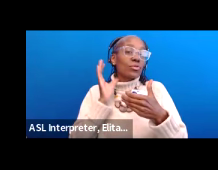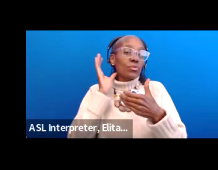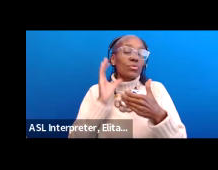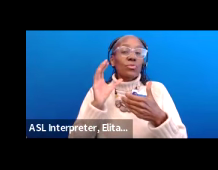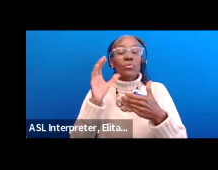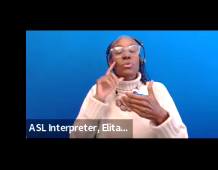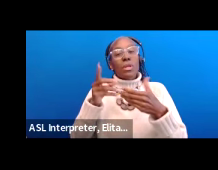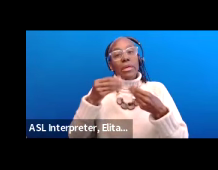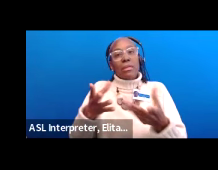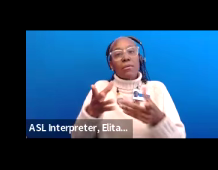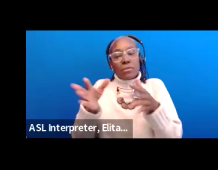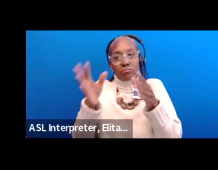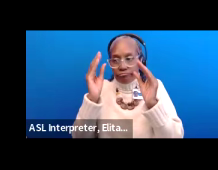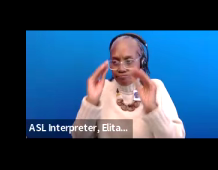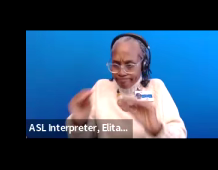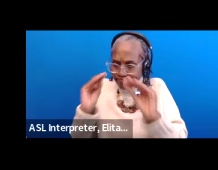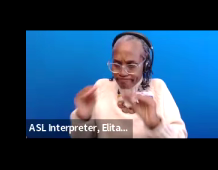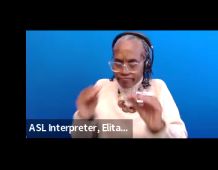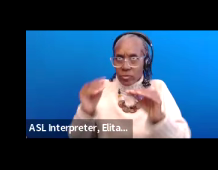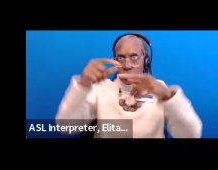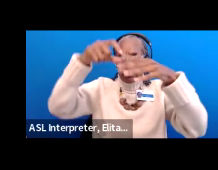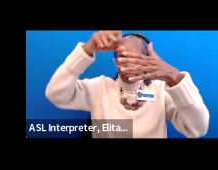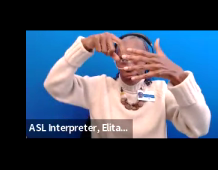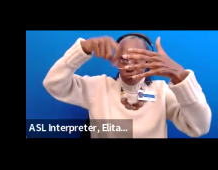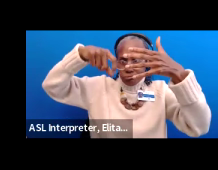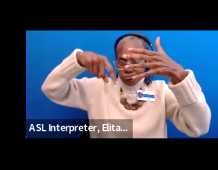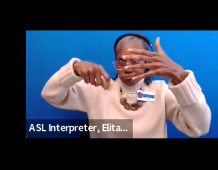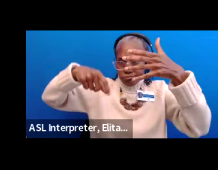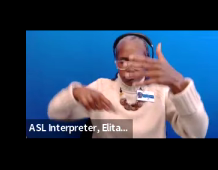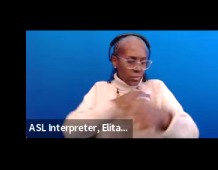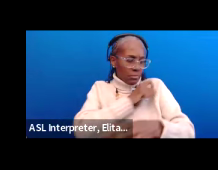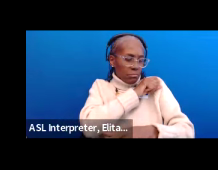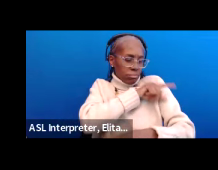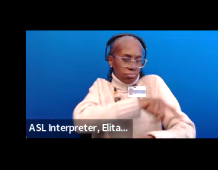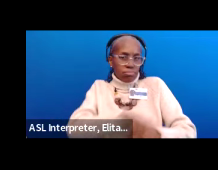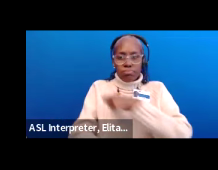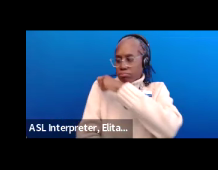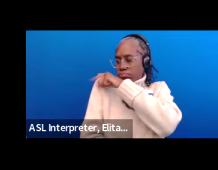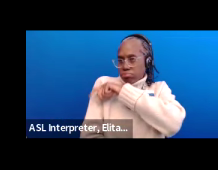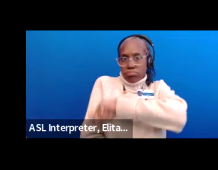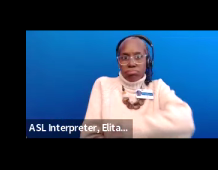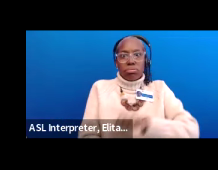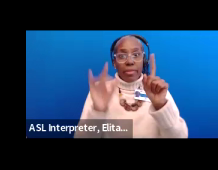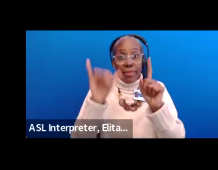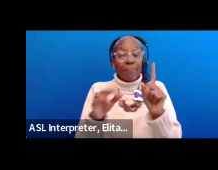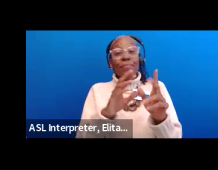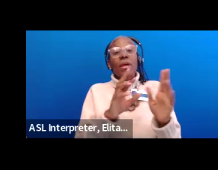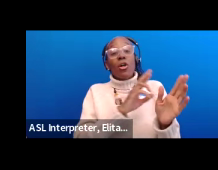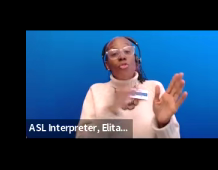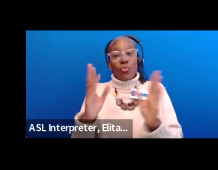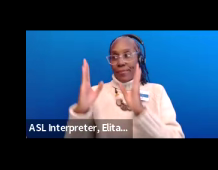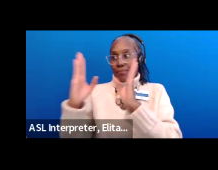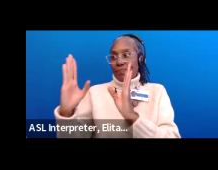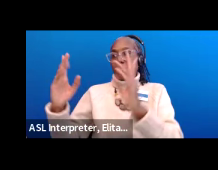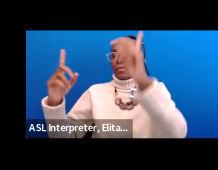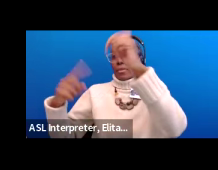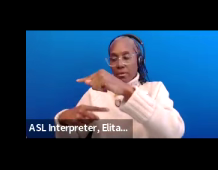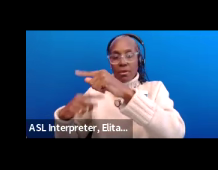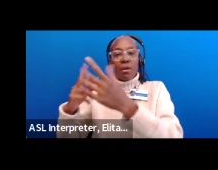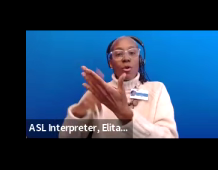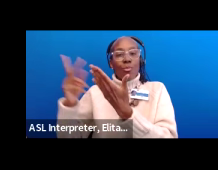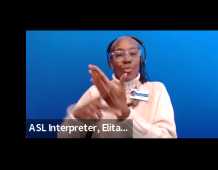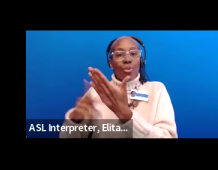or gives instructions to the hands and arms. And then at the right, you see this tablet programmer. We